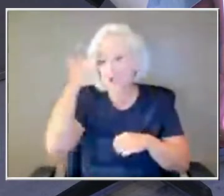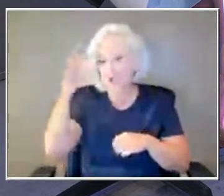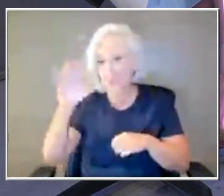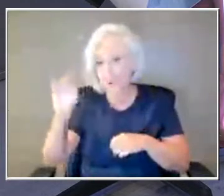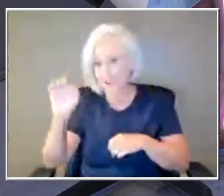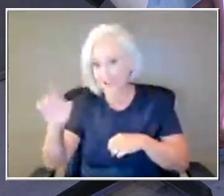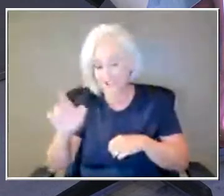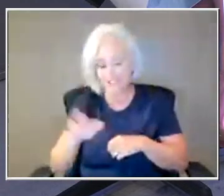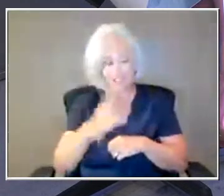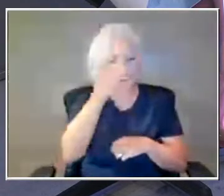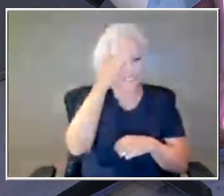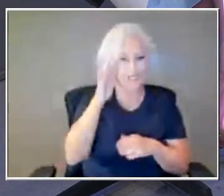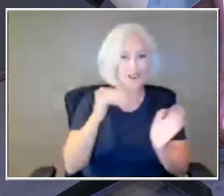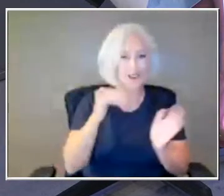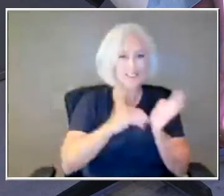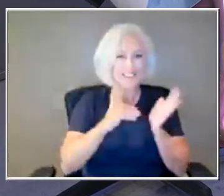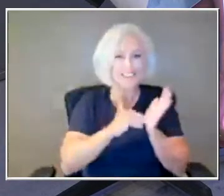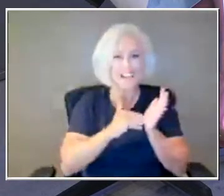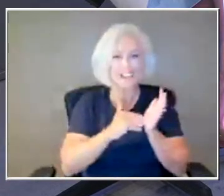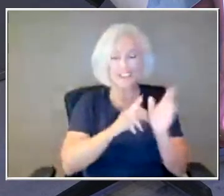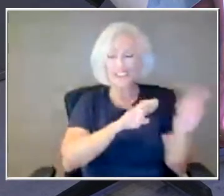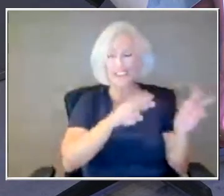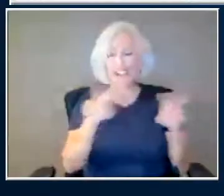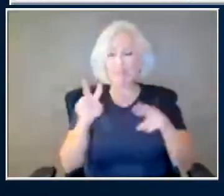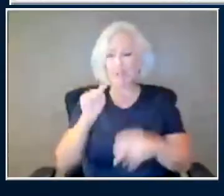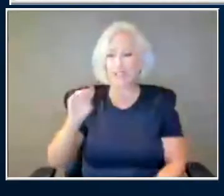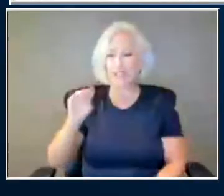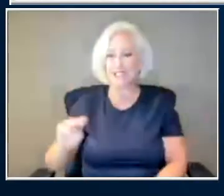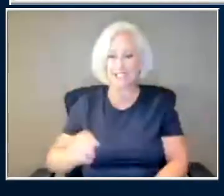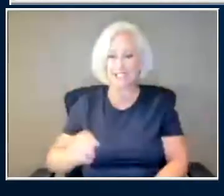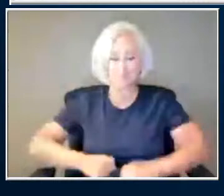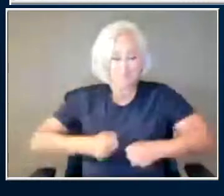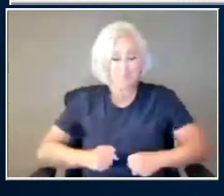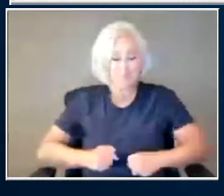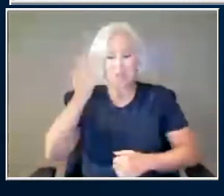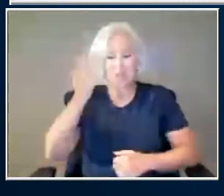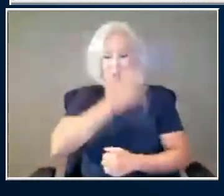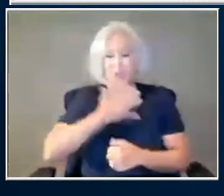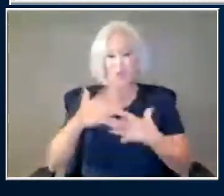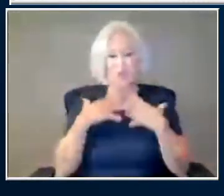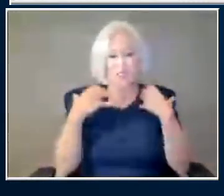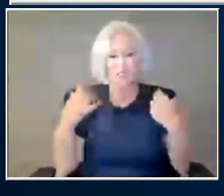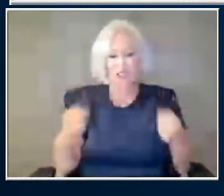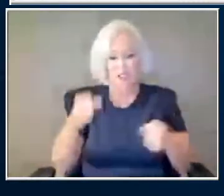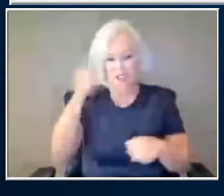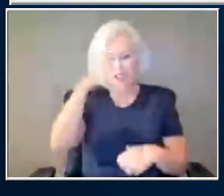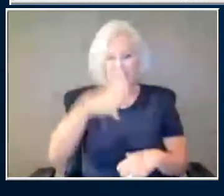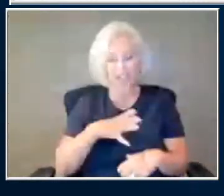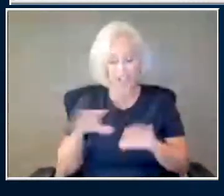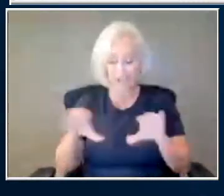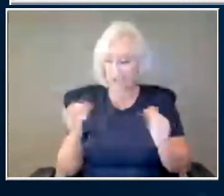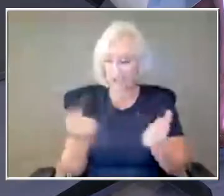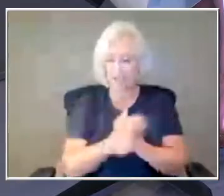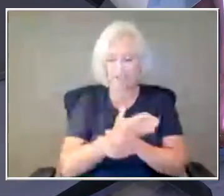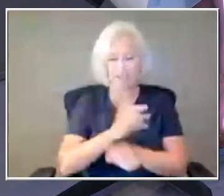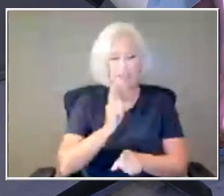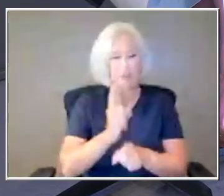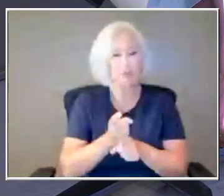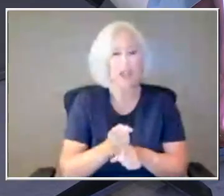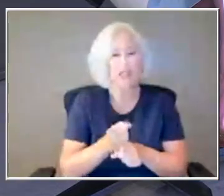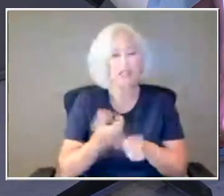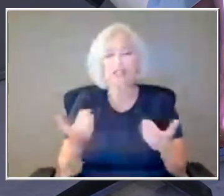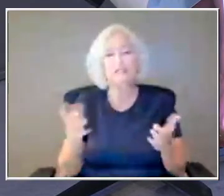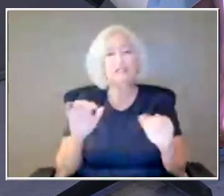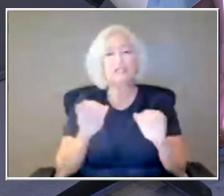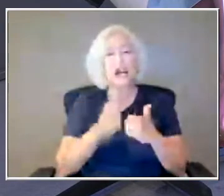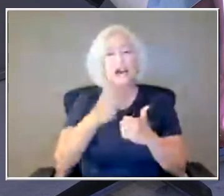at Tim, and this big guy and seemingly healthy and doing all the right things. But how'd you get to work to help find